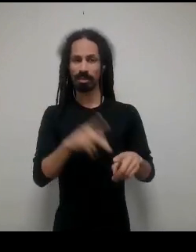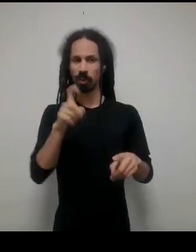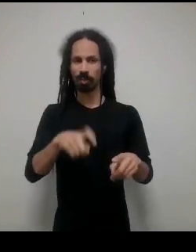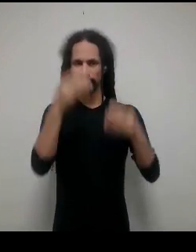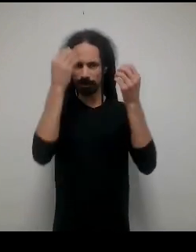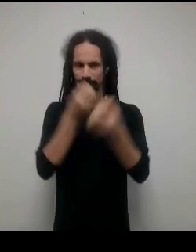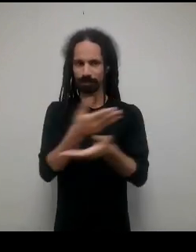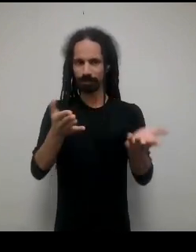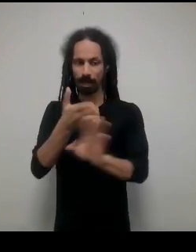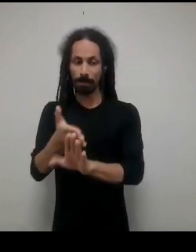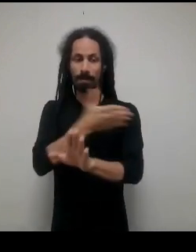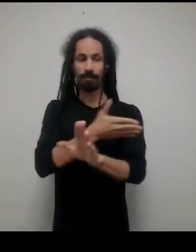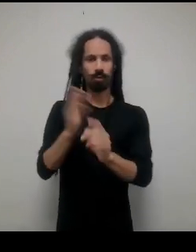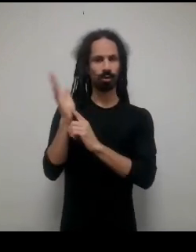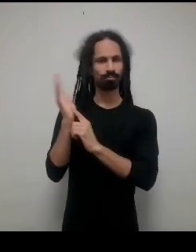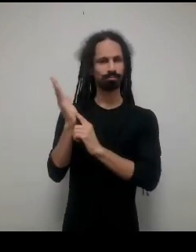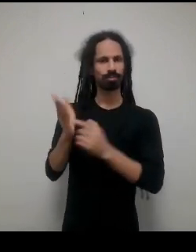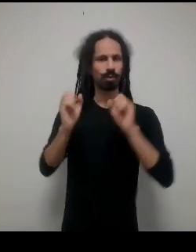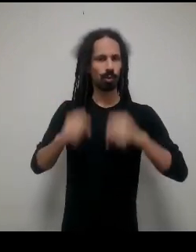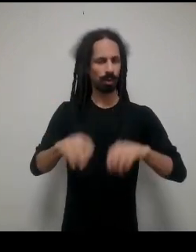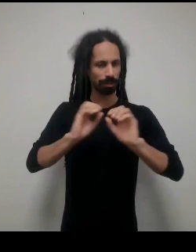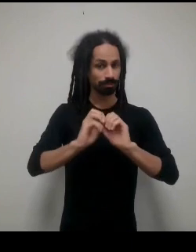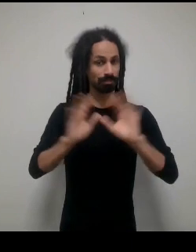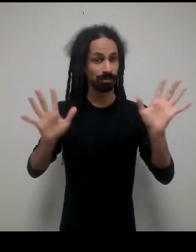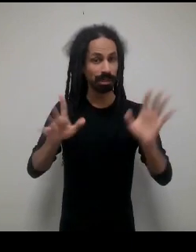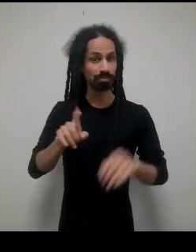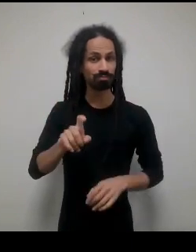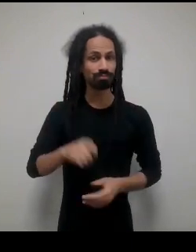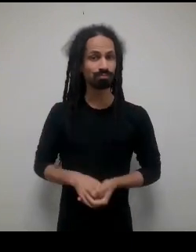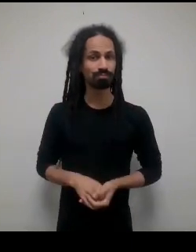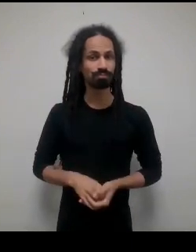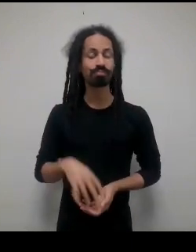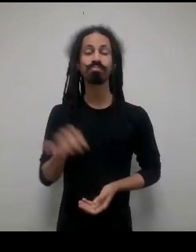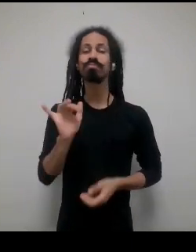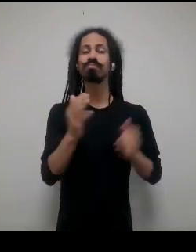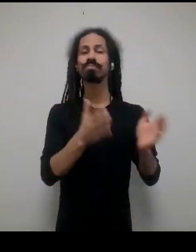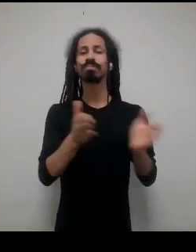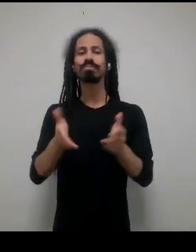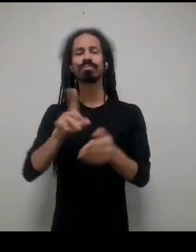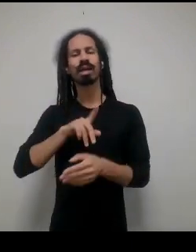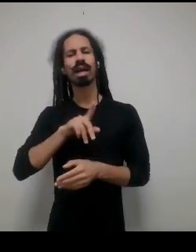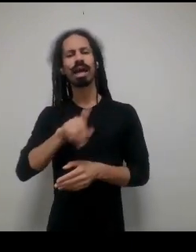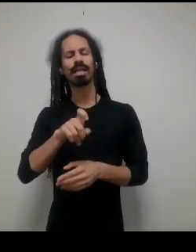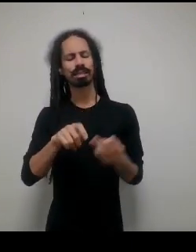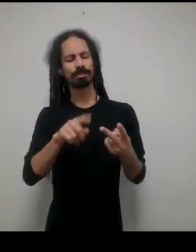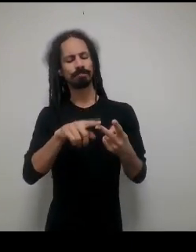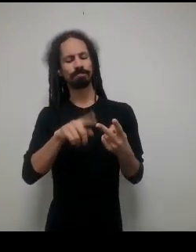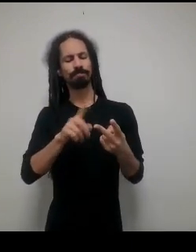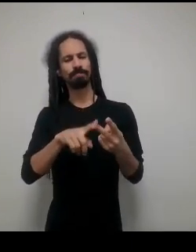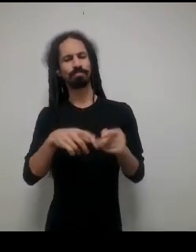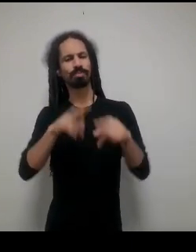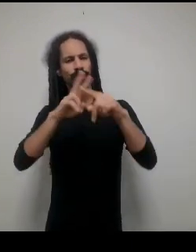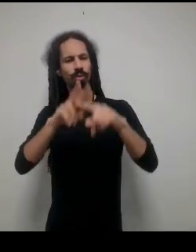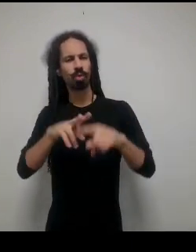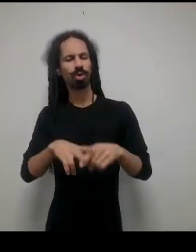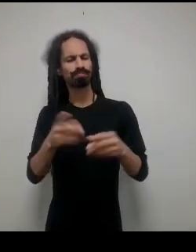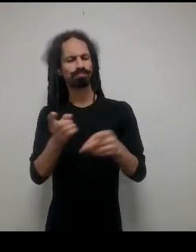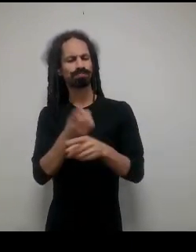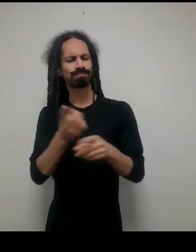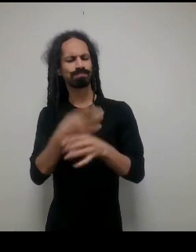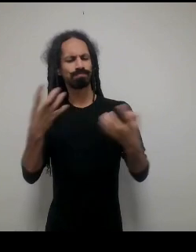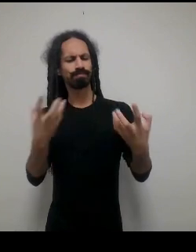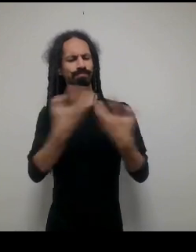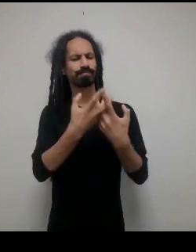clearly communicate your message? And also you want to ask yourself, what vocabulary and tone would be appropriate?